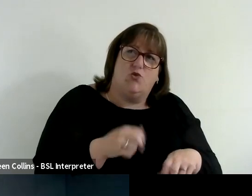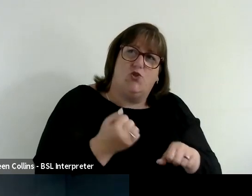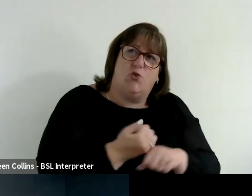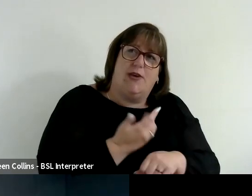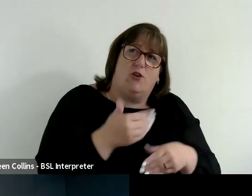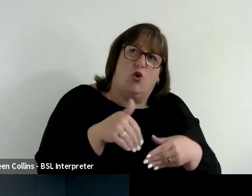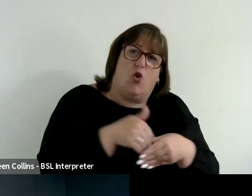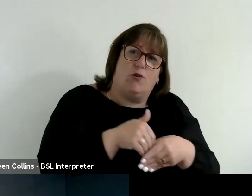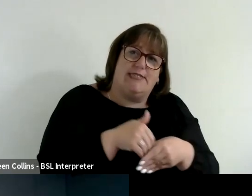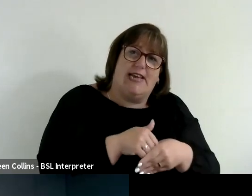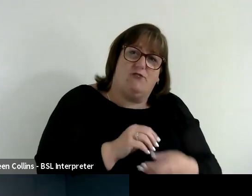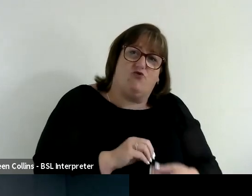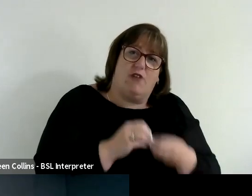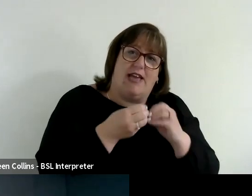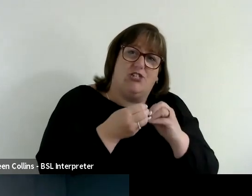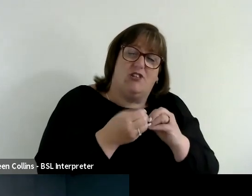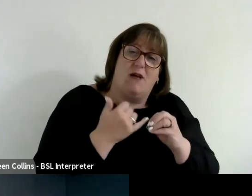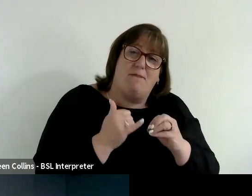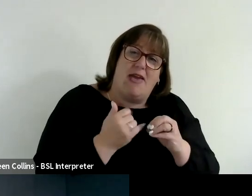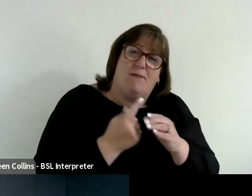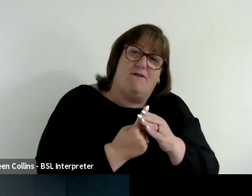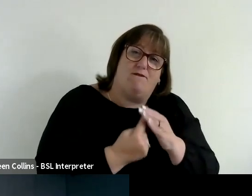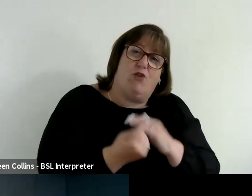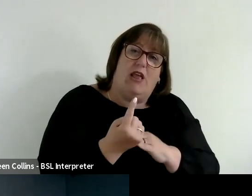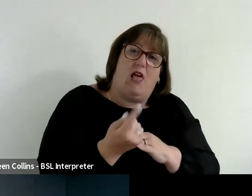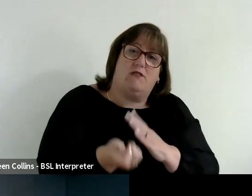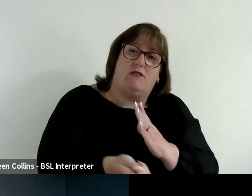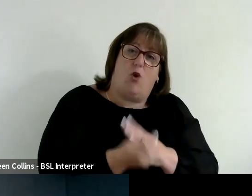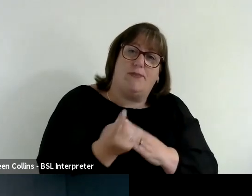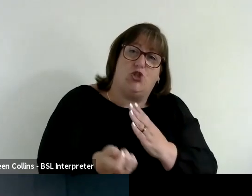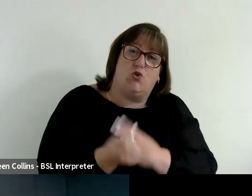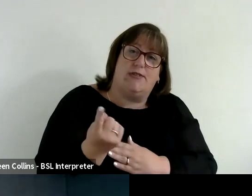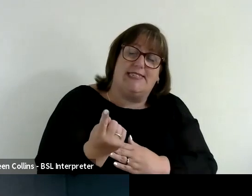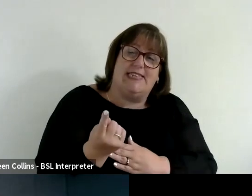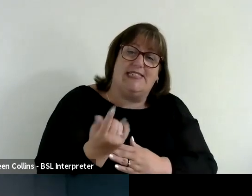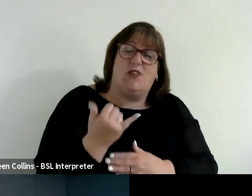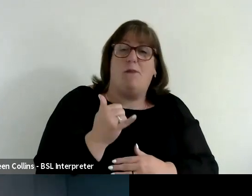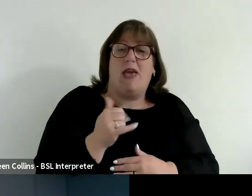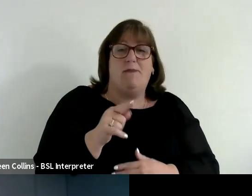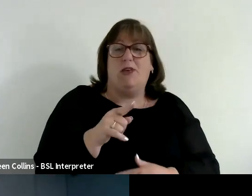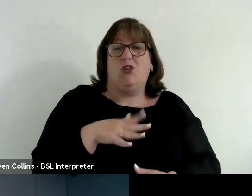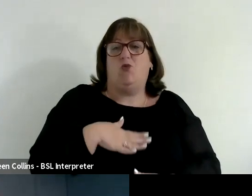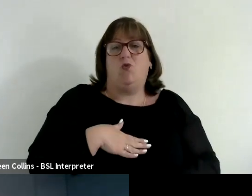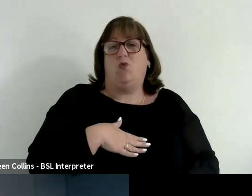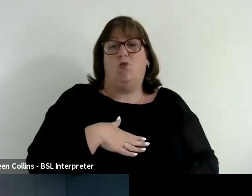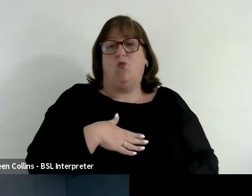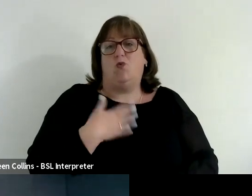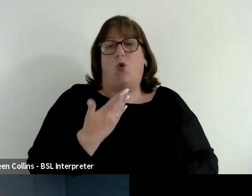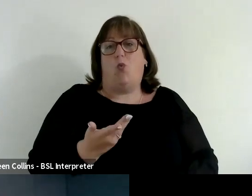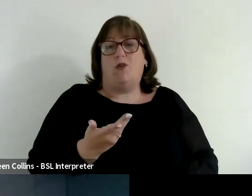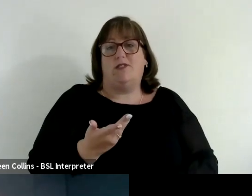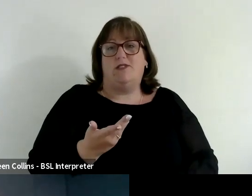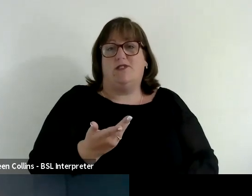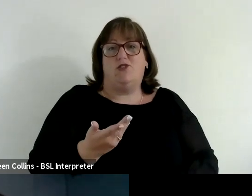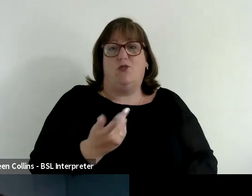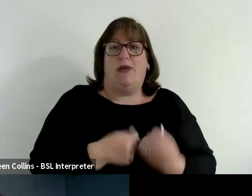more freelance opportunities available potentially. So, it might not be that you want to move into a sort of a 5 days a